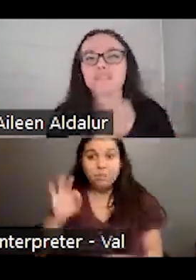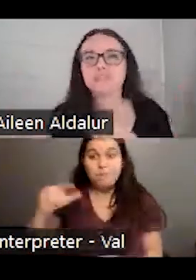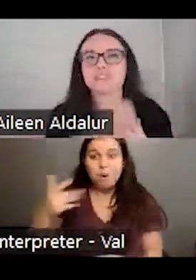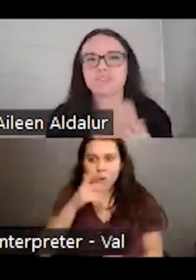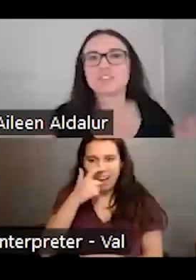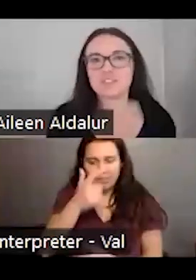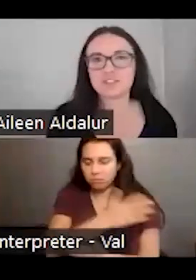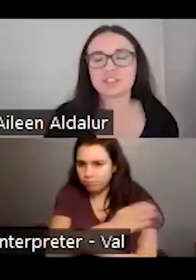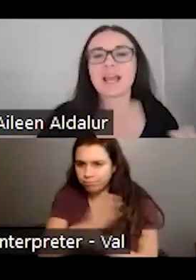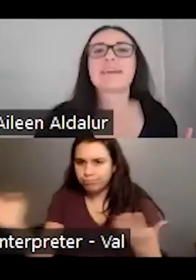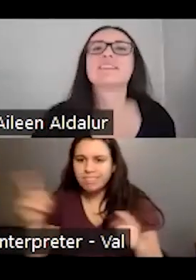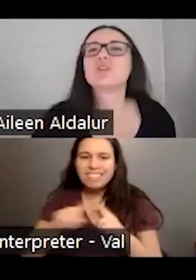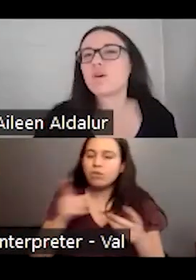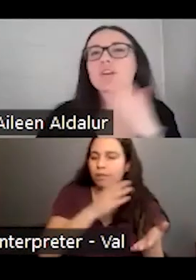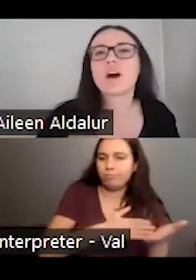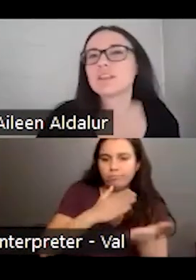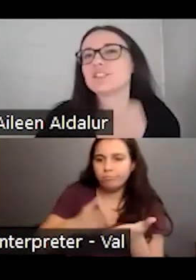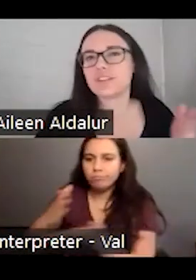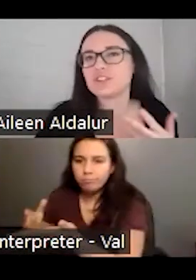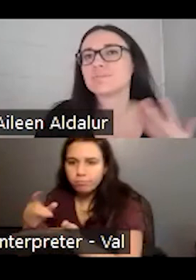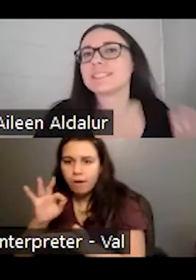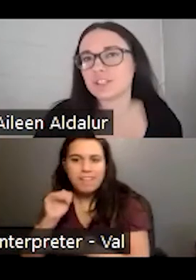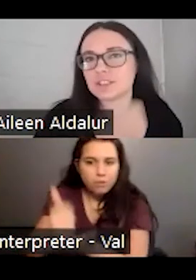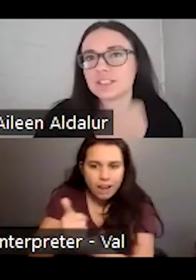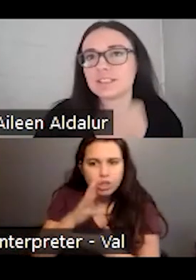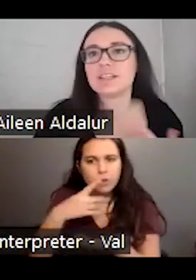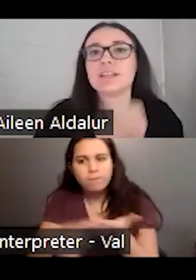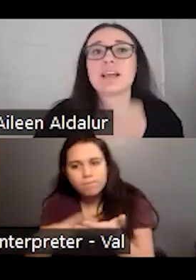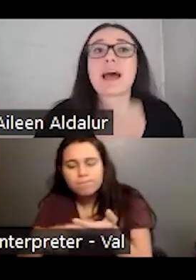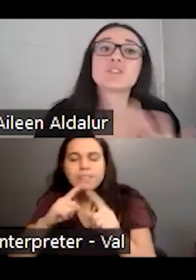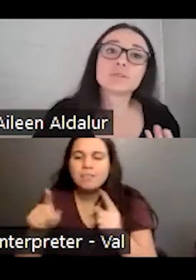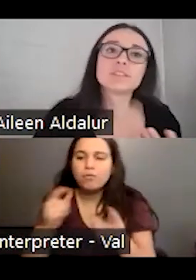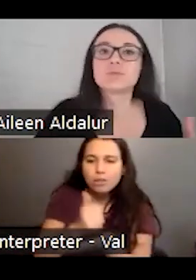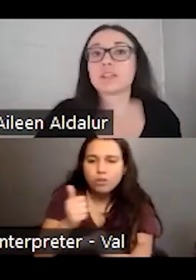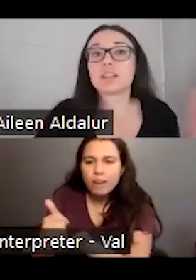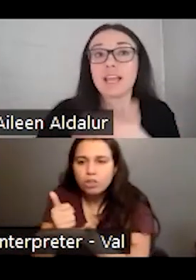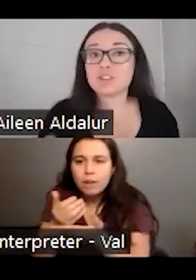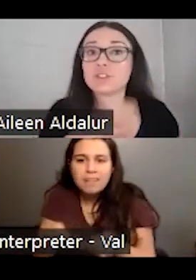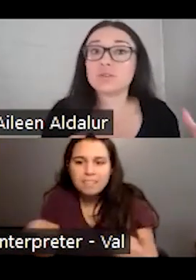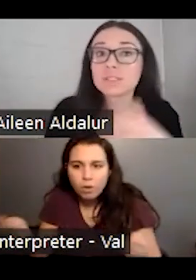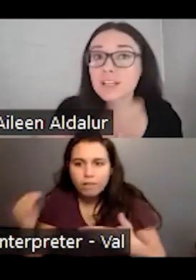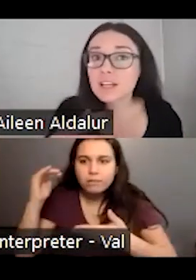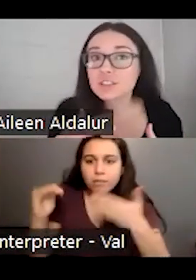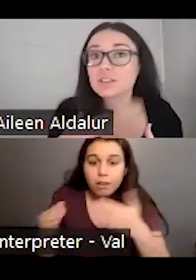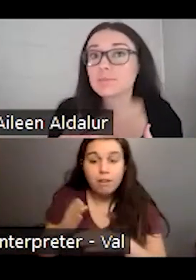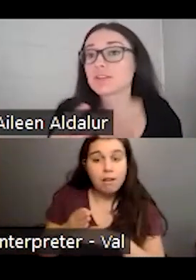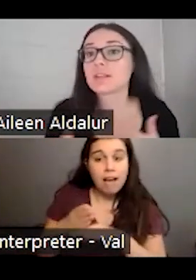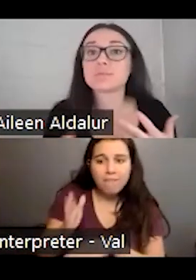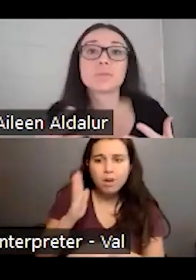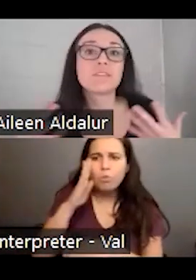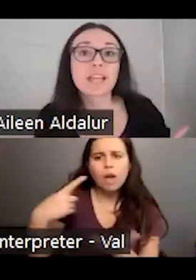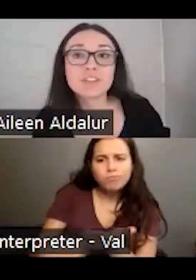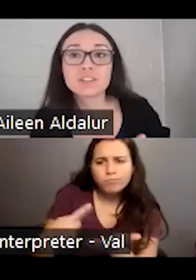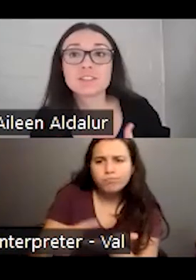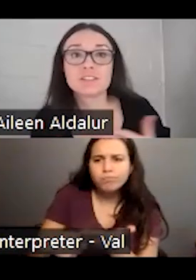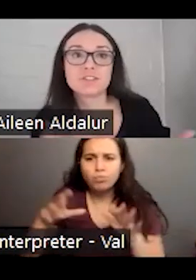all 4 stages of the intervention and then look over all the intervention materials. Afterwards, they will be engaged in group discussion about the